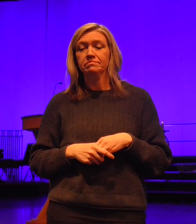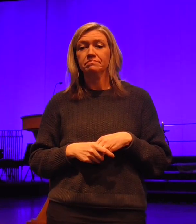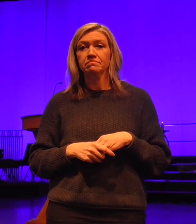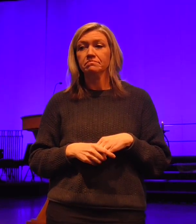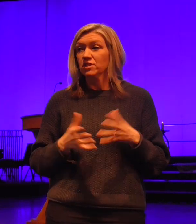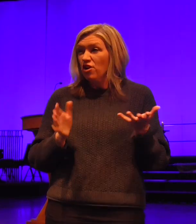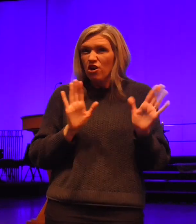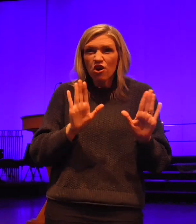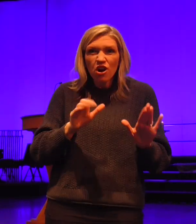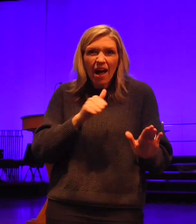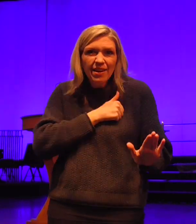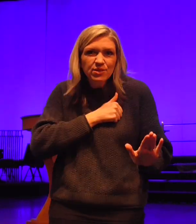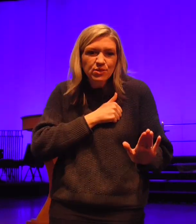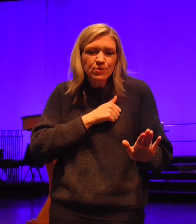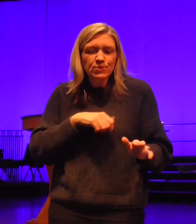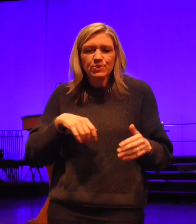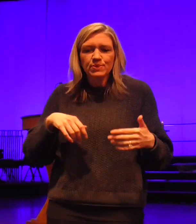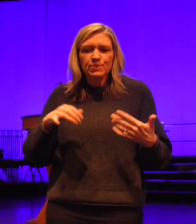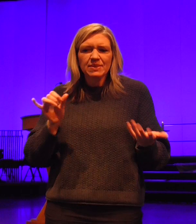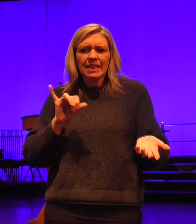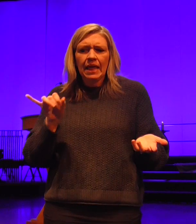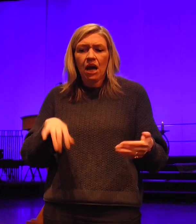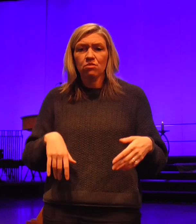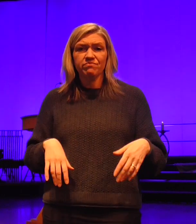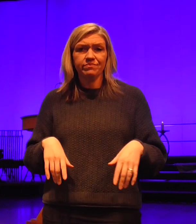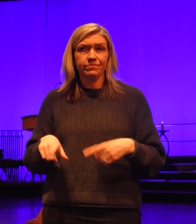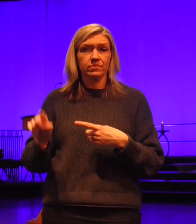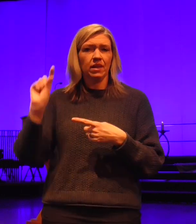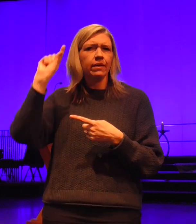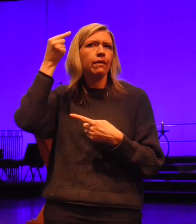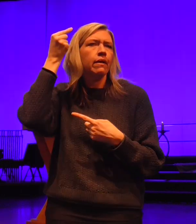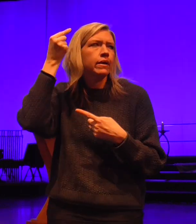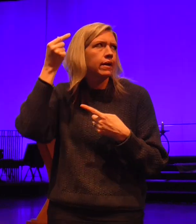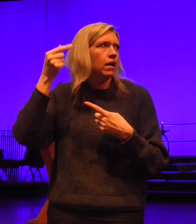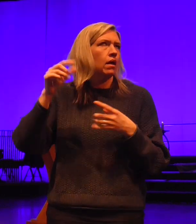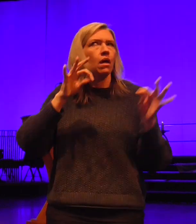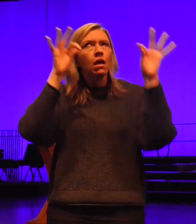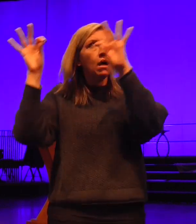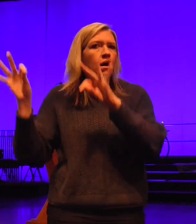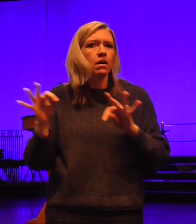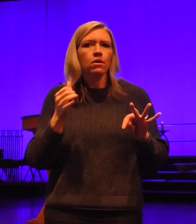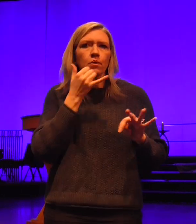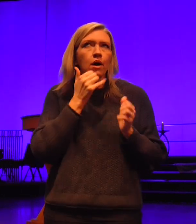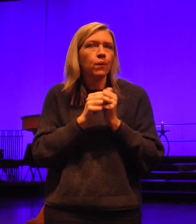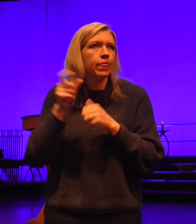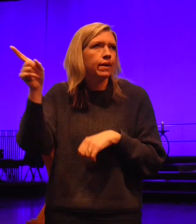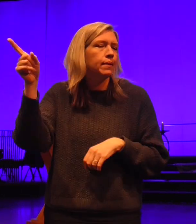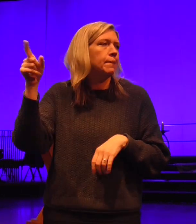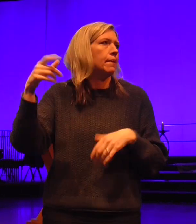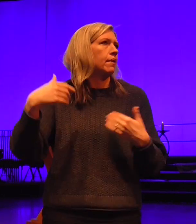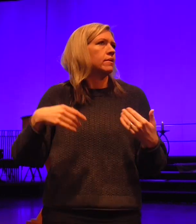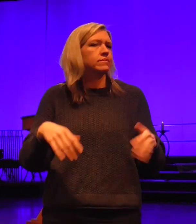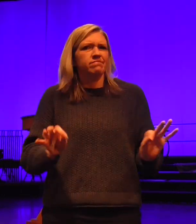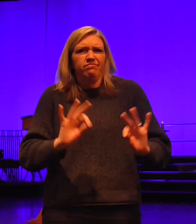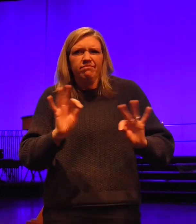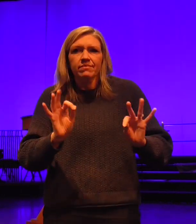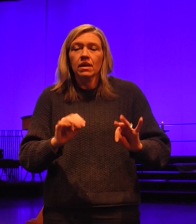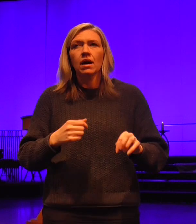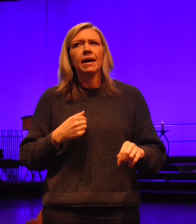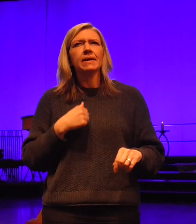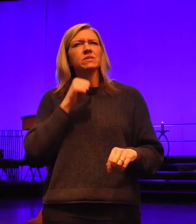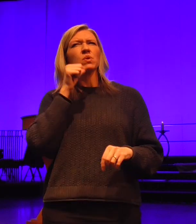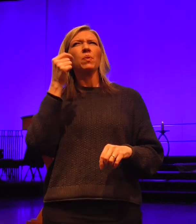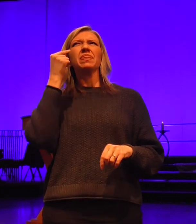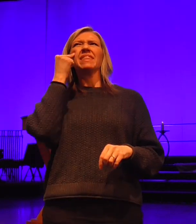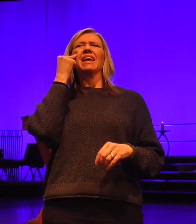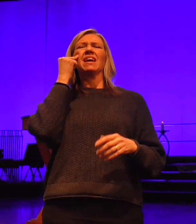And her attitude was sort of like, what an idiot he is. What is wrong with him? It was like, I don't think it kind